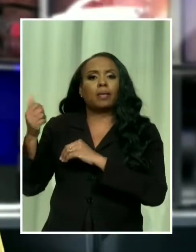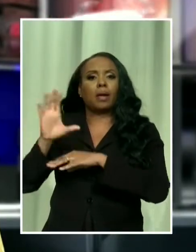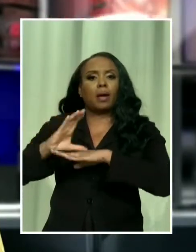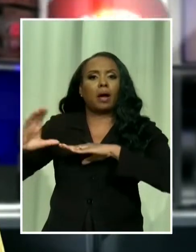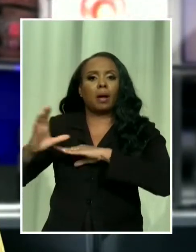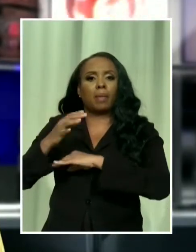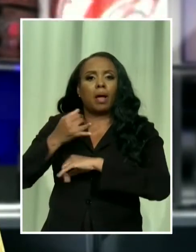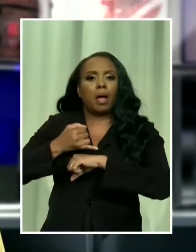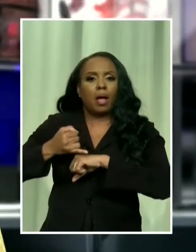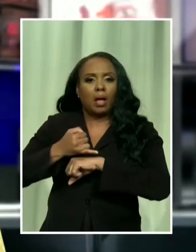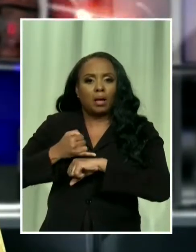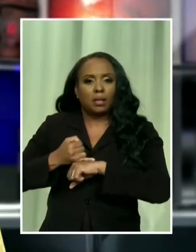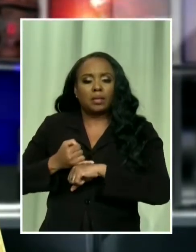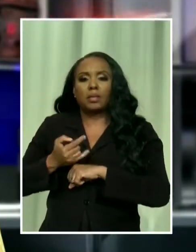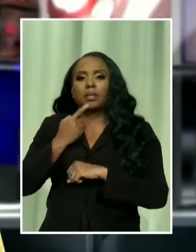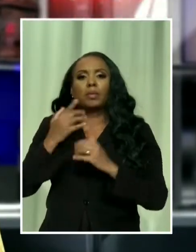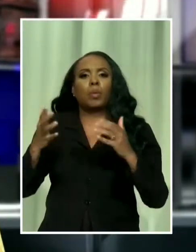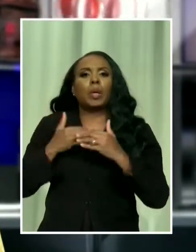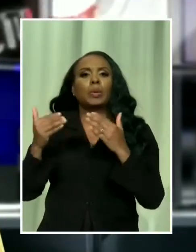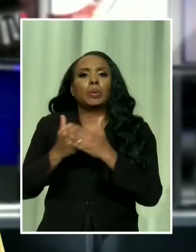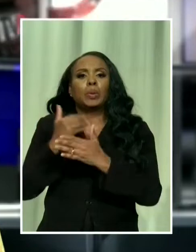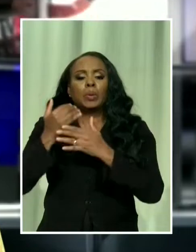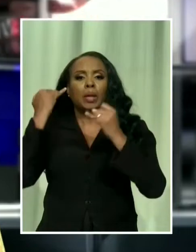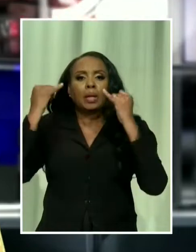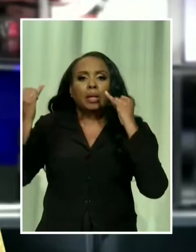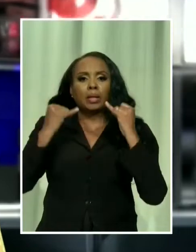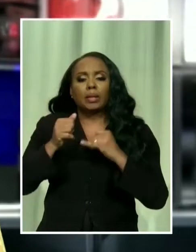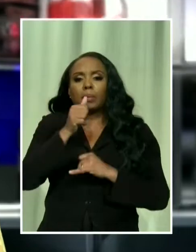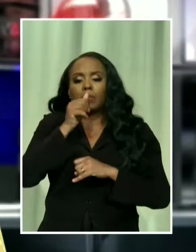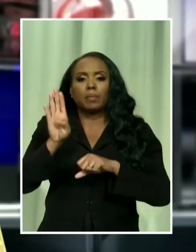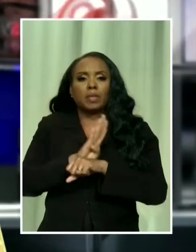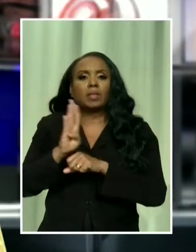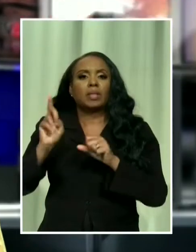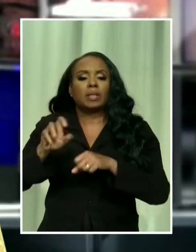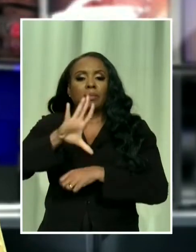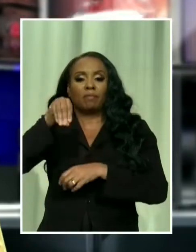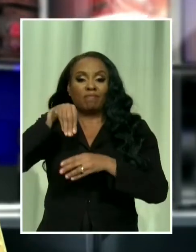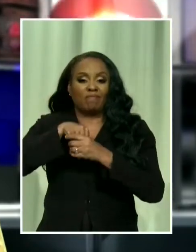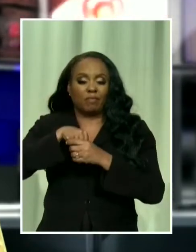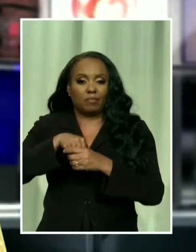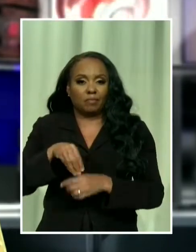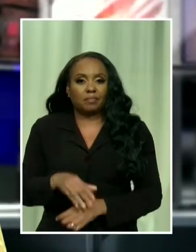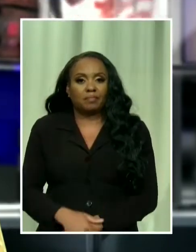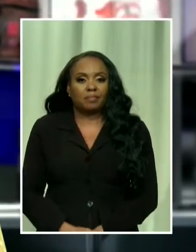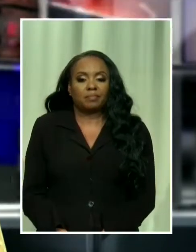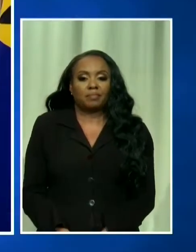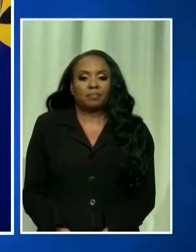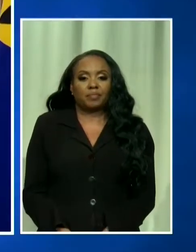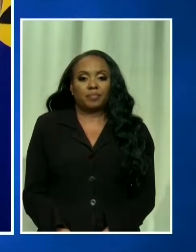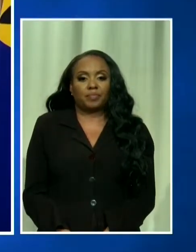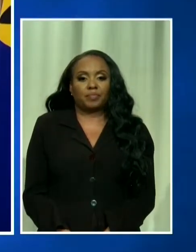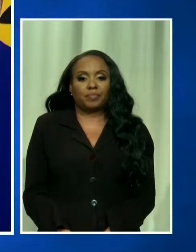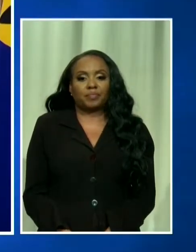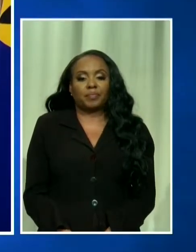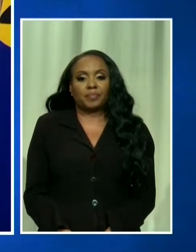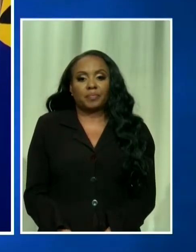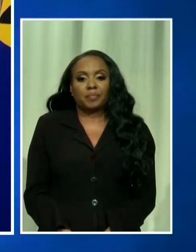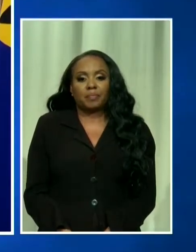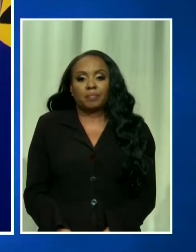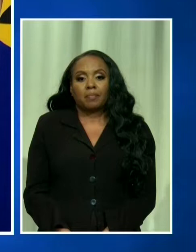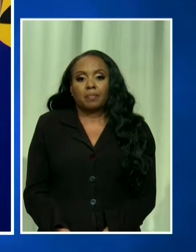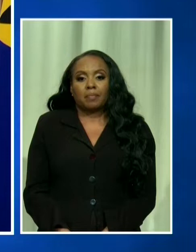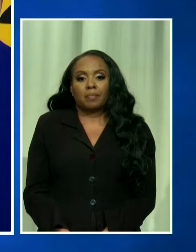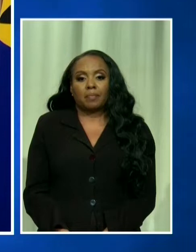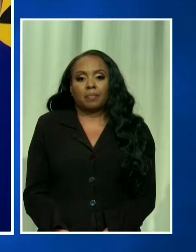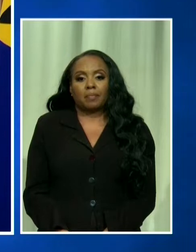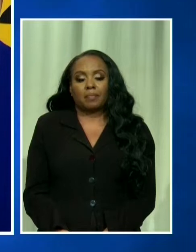and global uncertainty is to get the private sector on board with new export markets. We need the private sector to be able